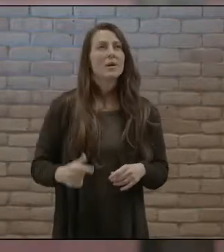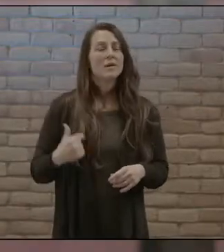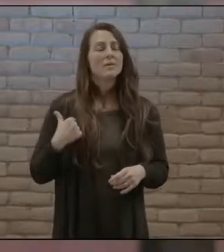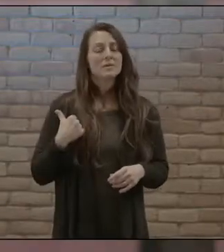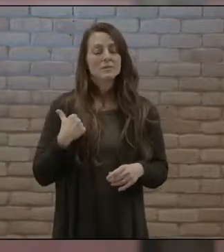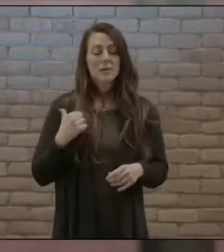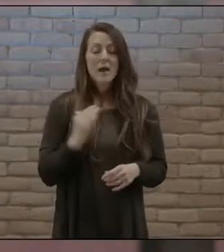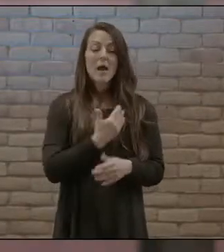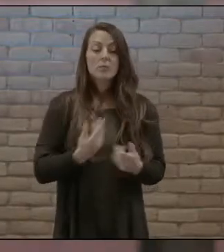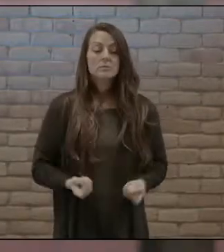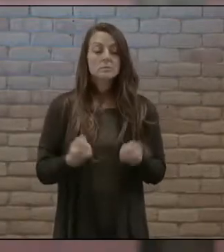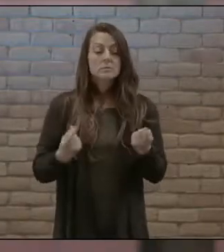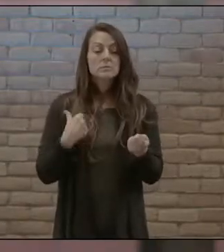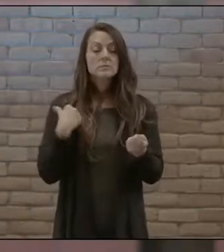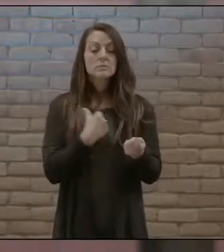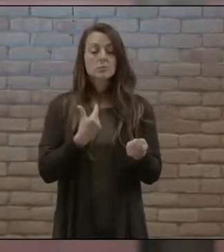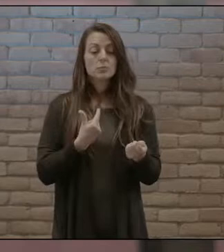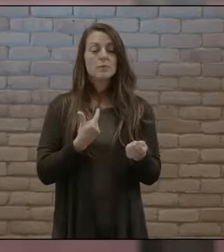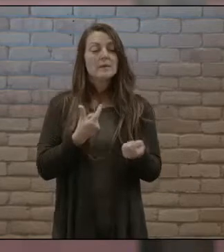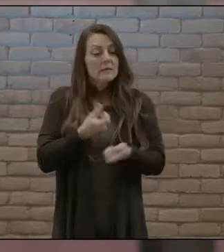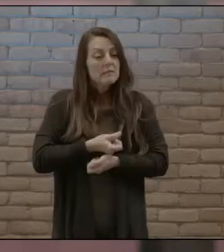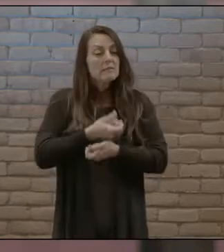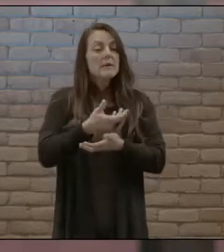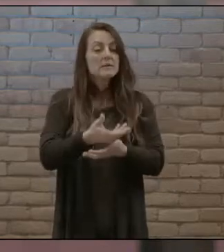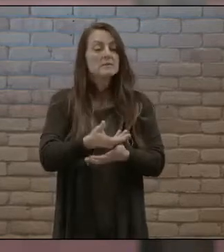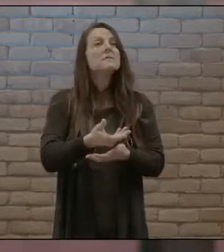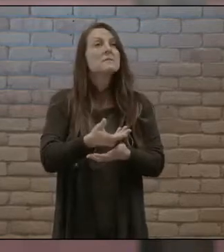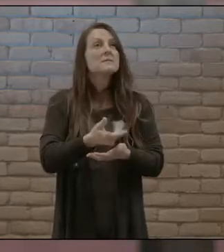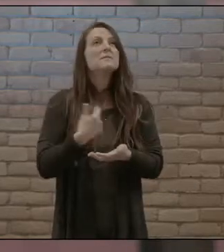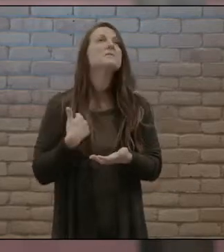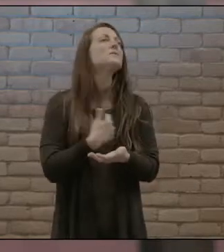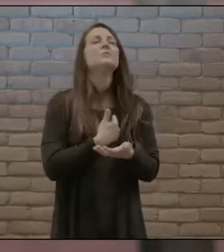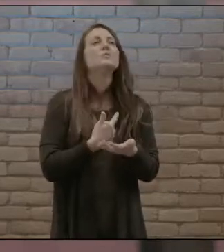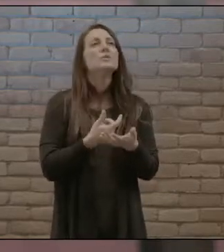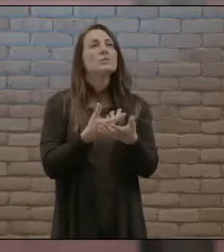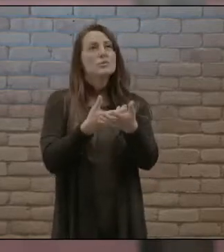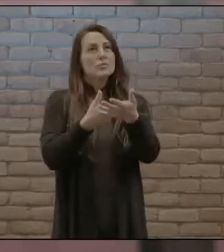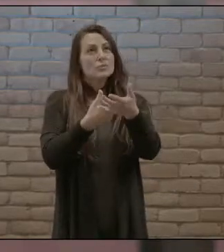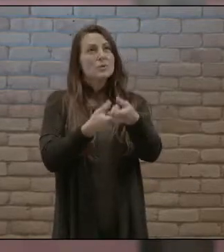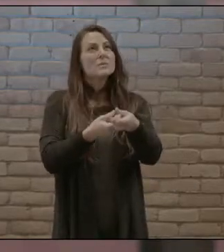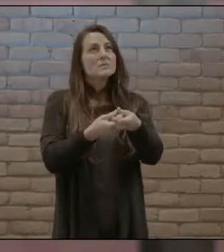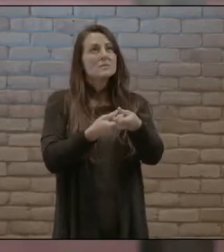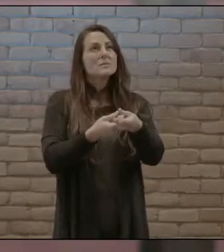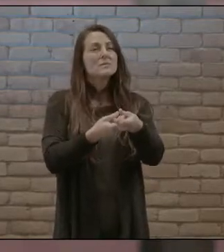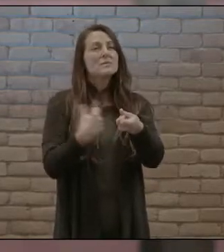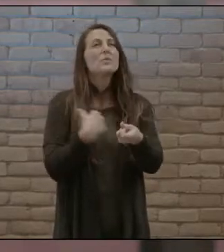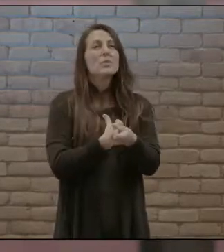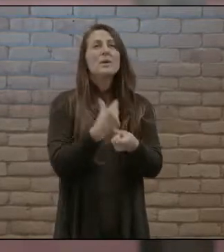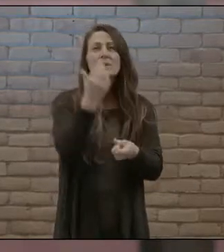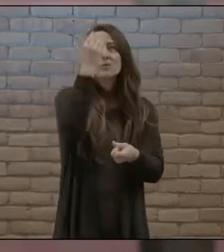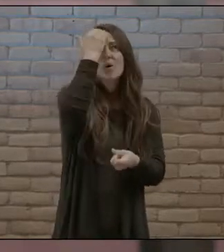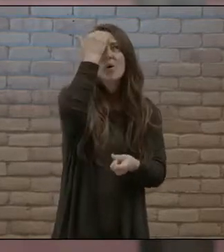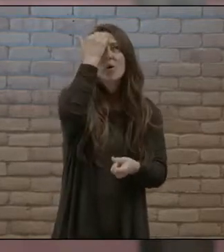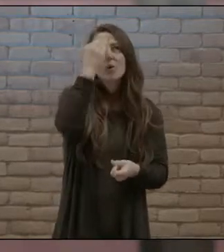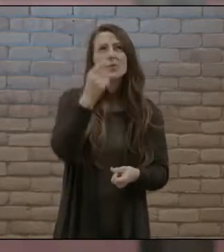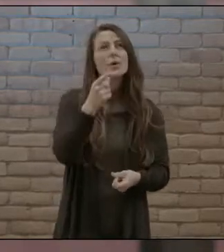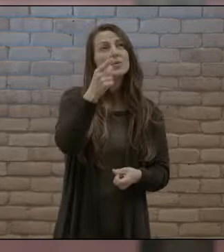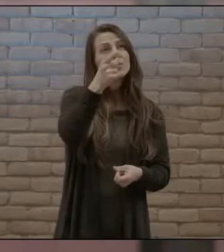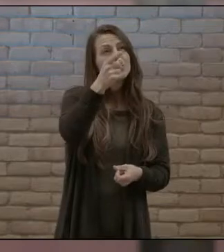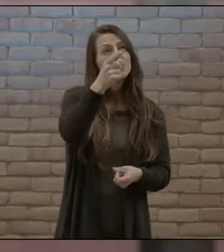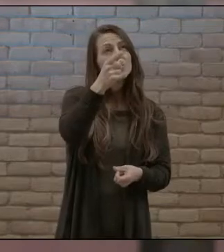confess our sin to you, we trust and know that you, our Heavenly